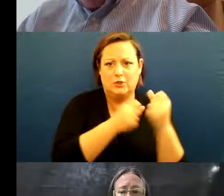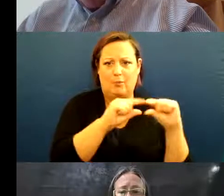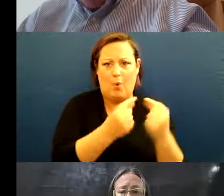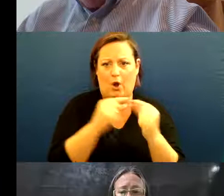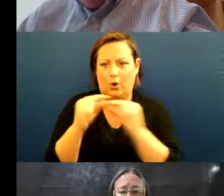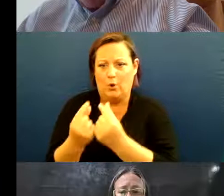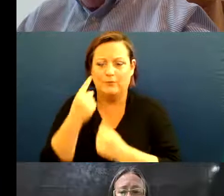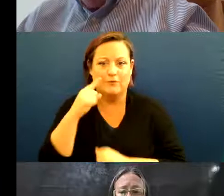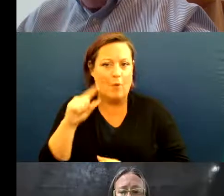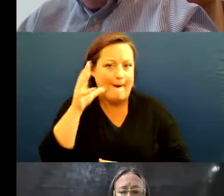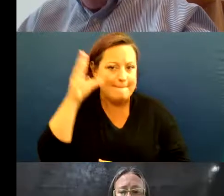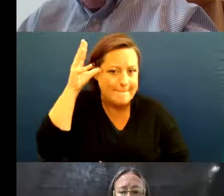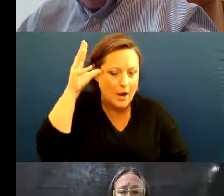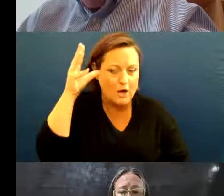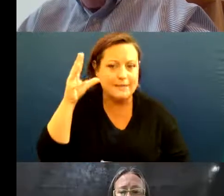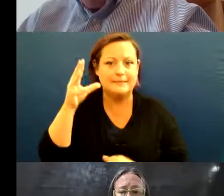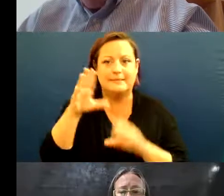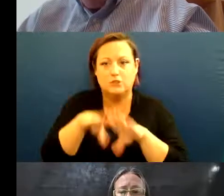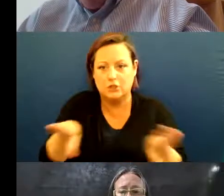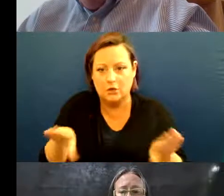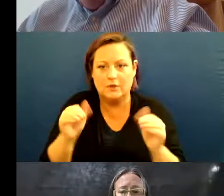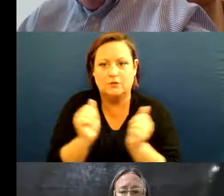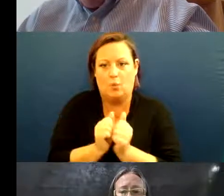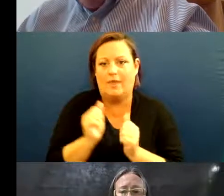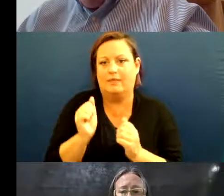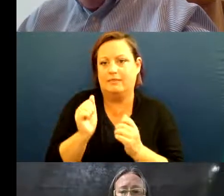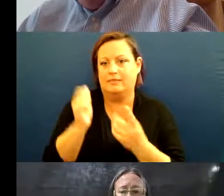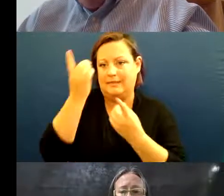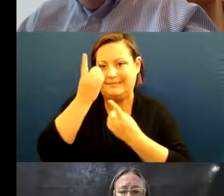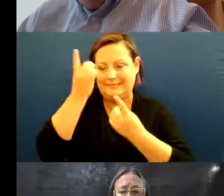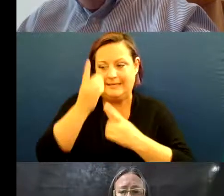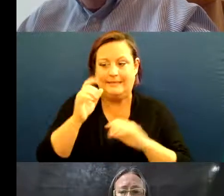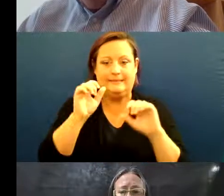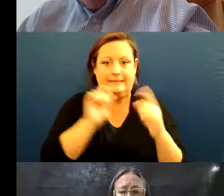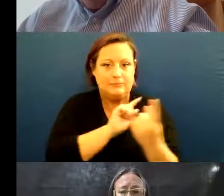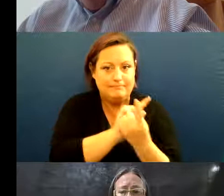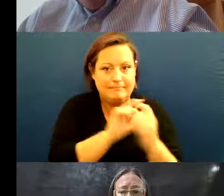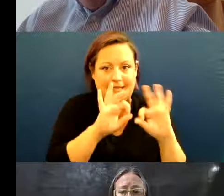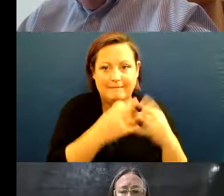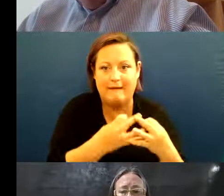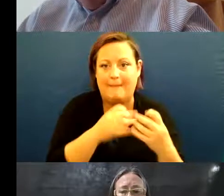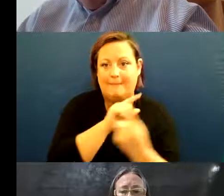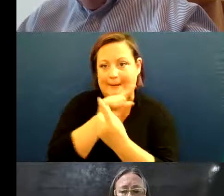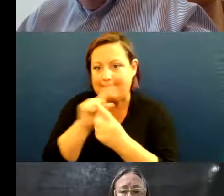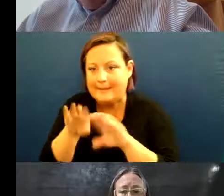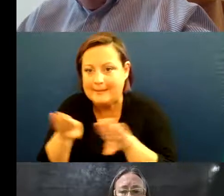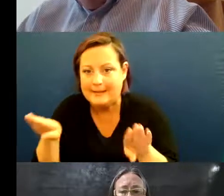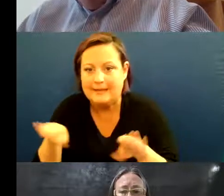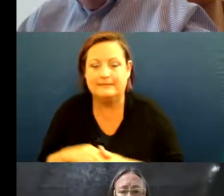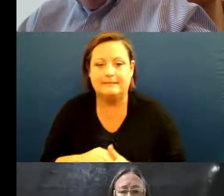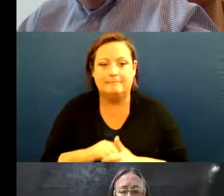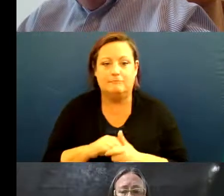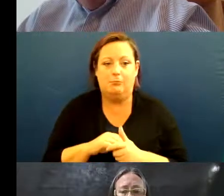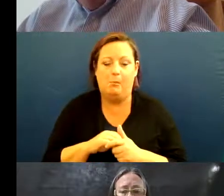parents and children that have these diseases, to meet the families, to meet the kids. And